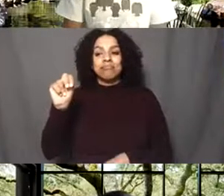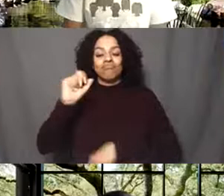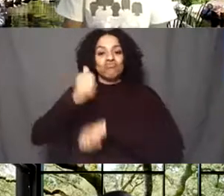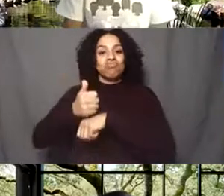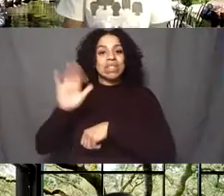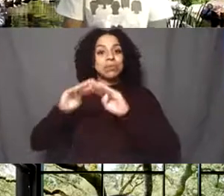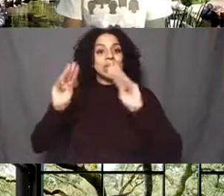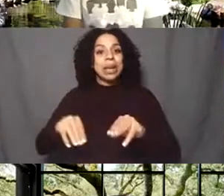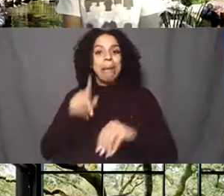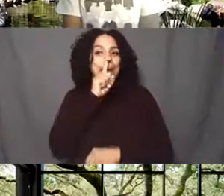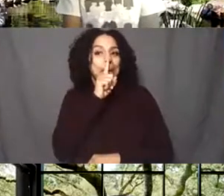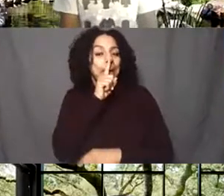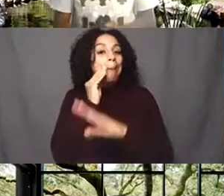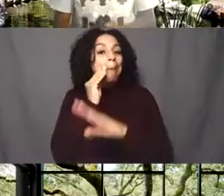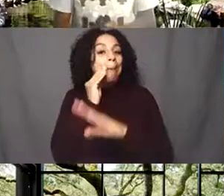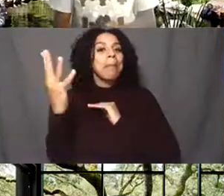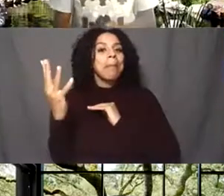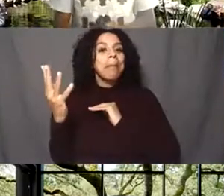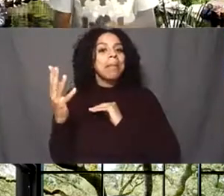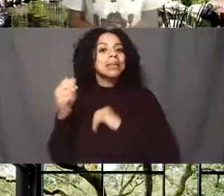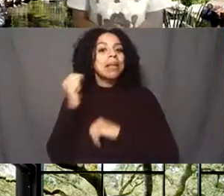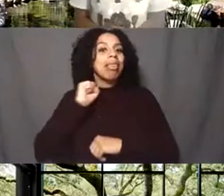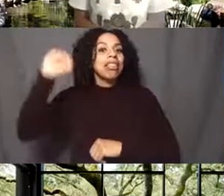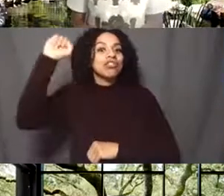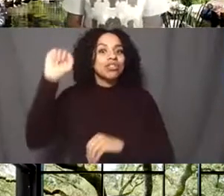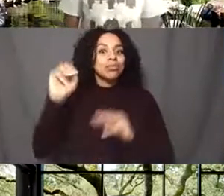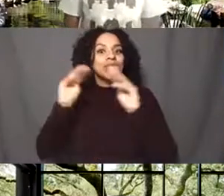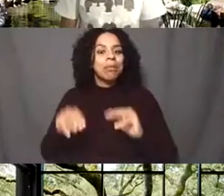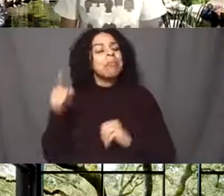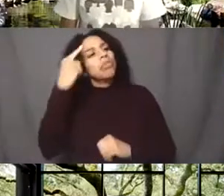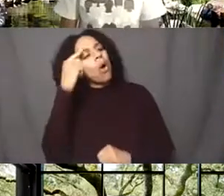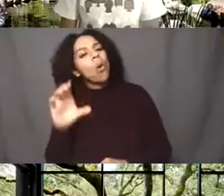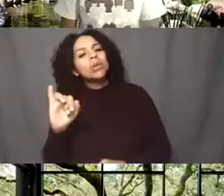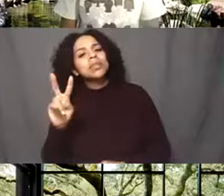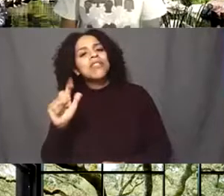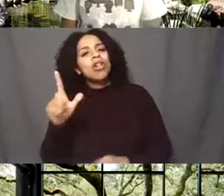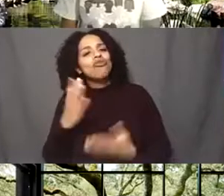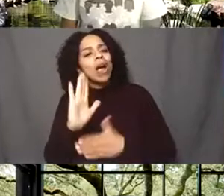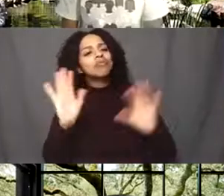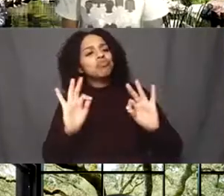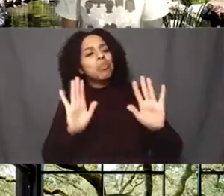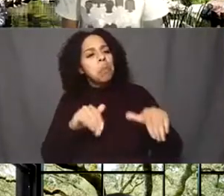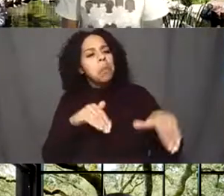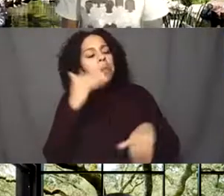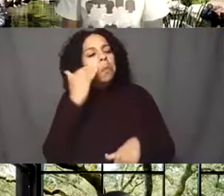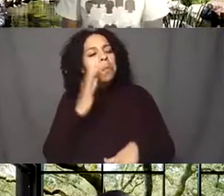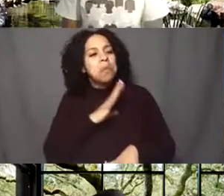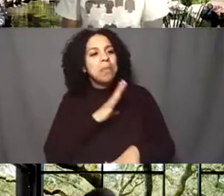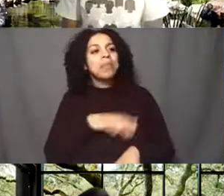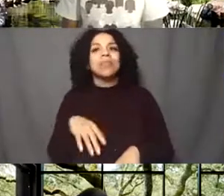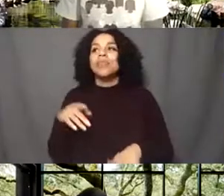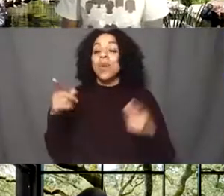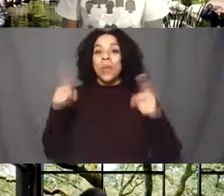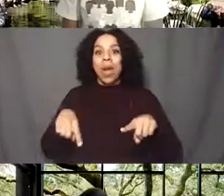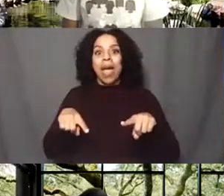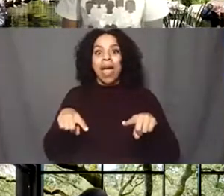They thought it was a civil rights museum. And once the town found out that it was going to be a lynching museum, they really tried to keep the museum from